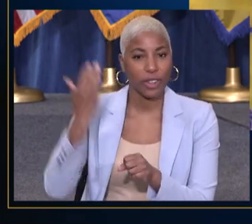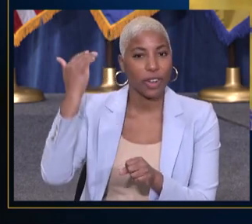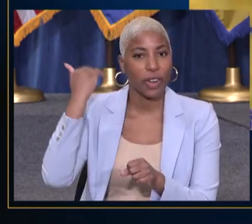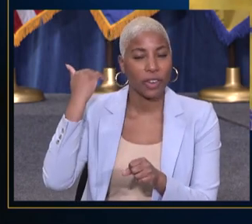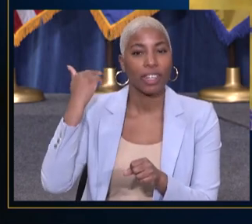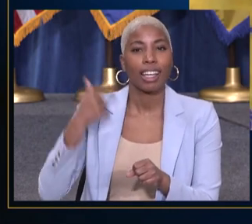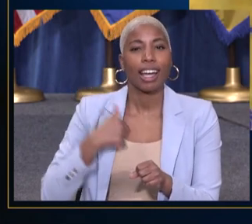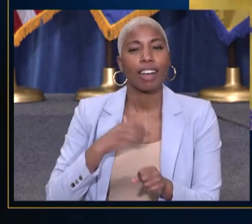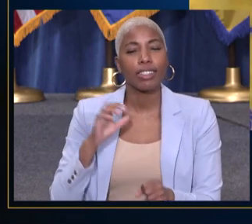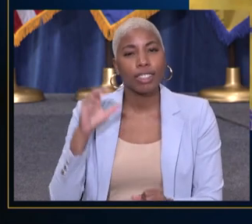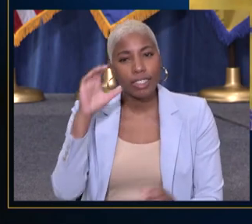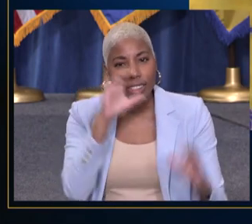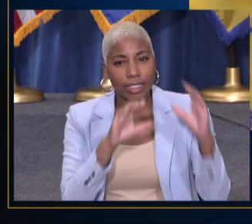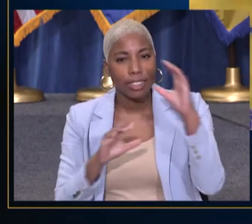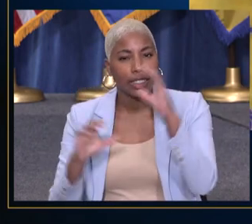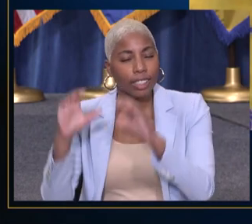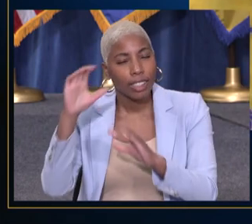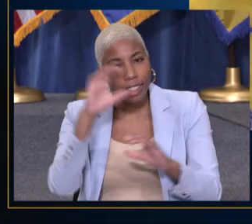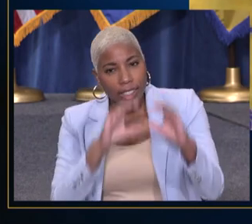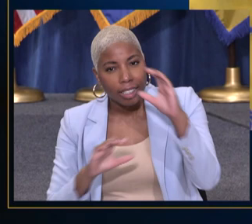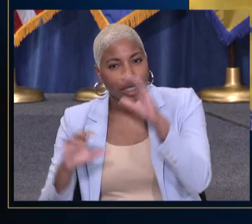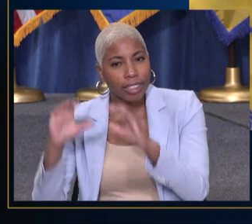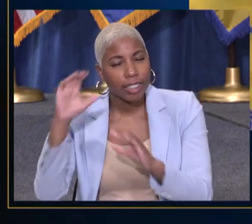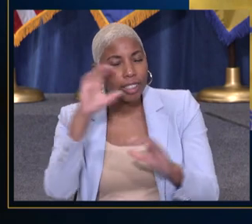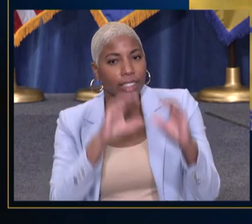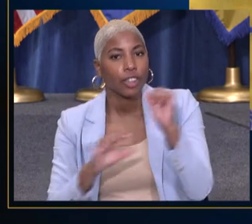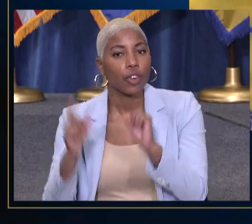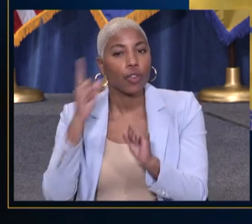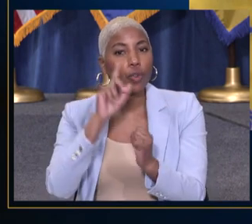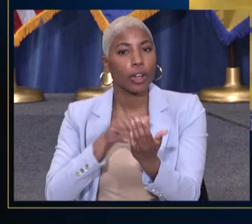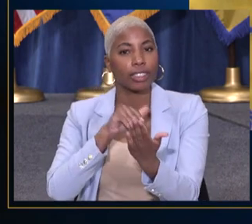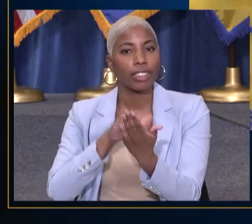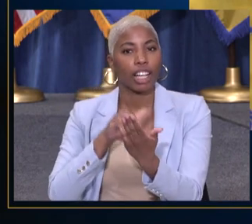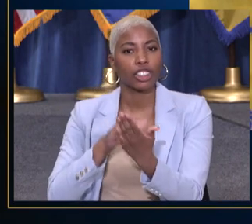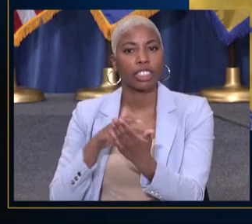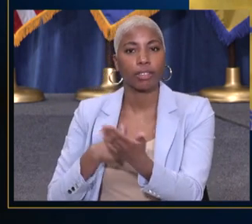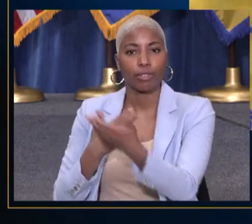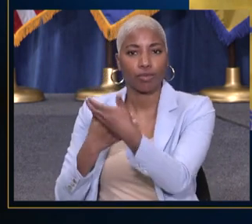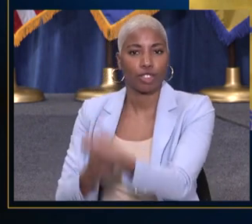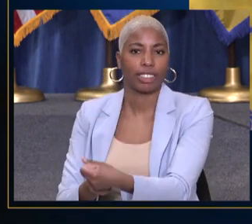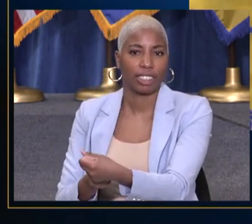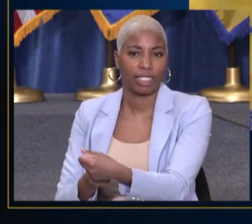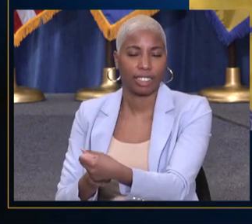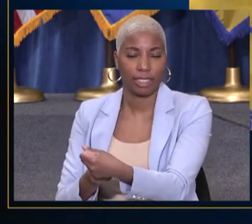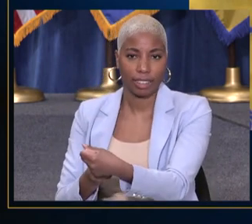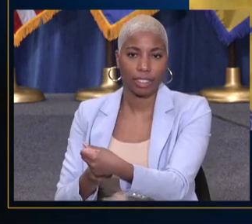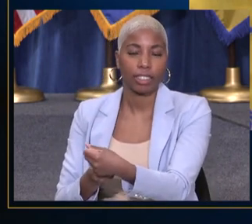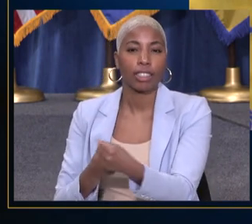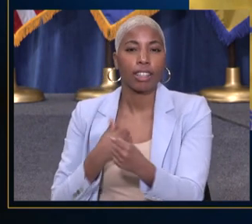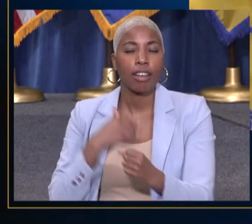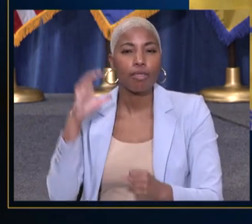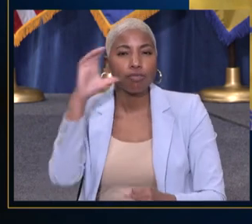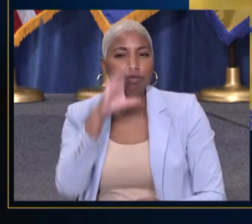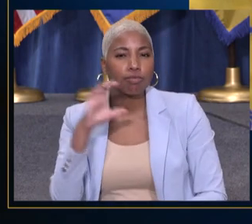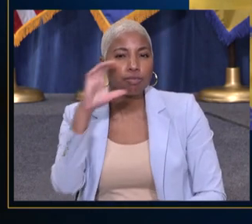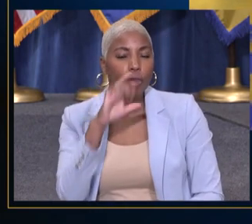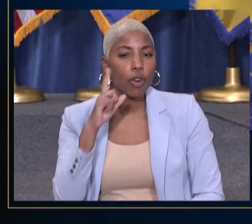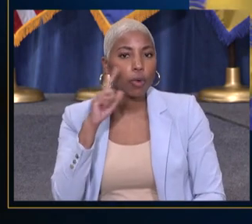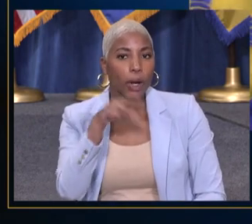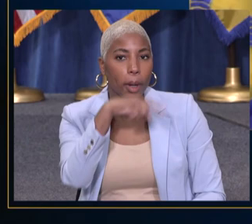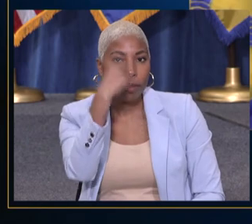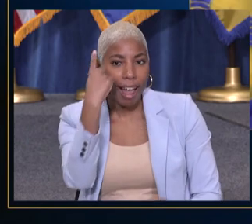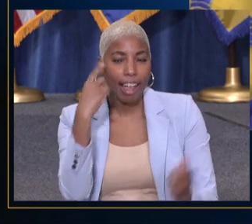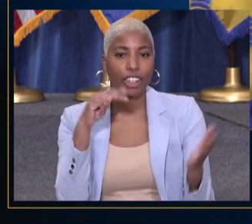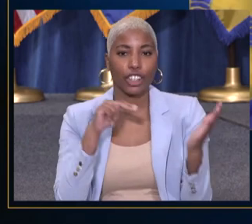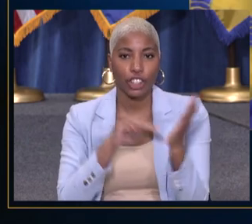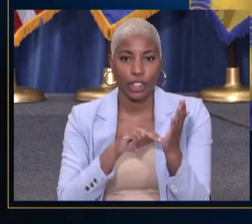to search high and low for the provider that I knew I wanted. I was in search of the Black